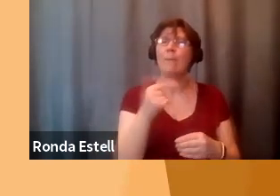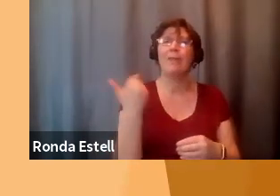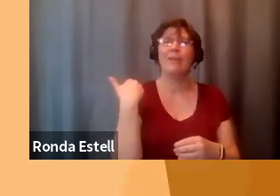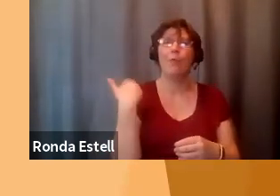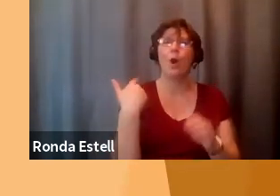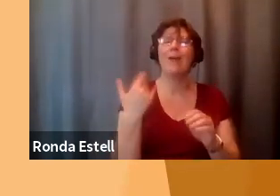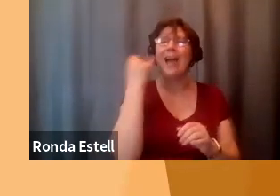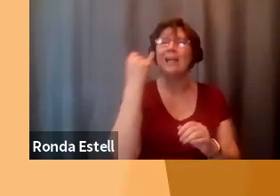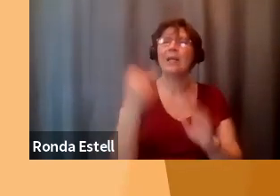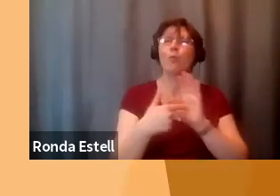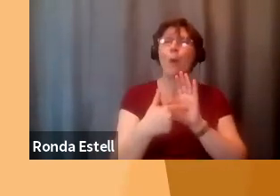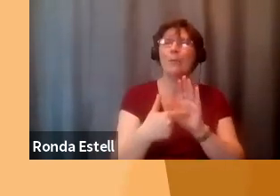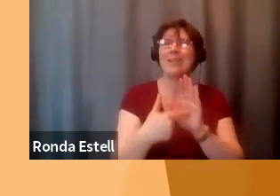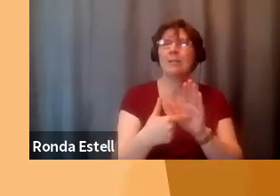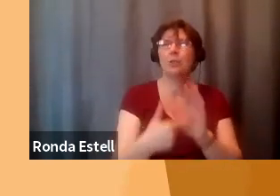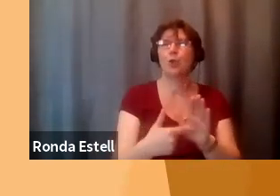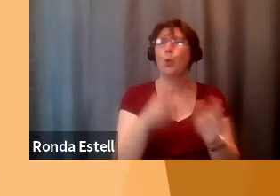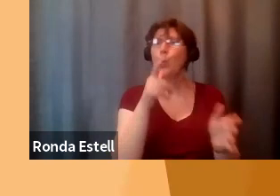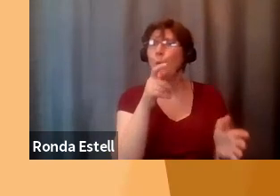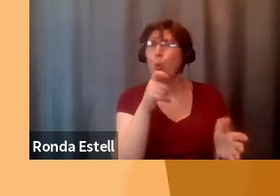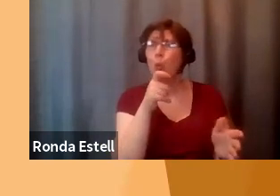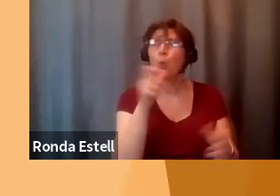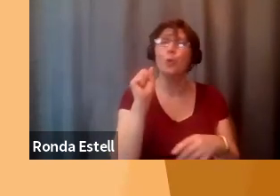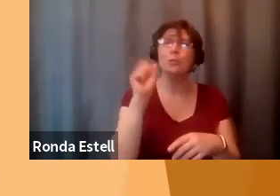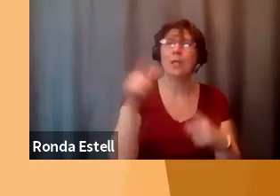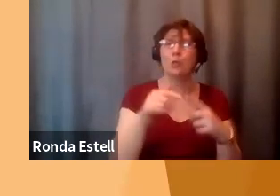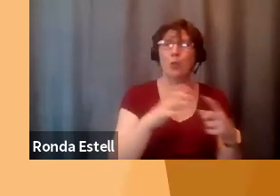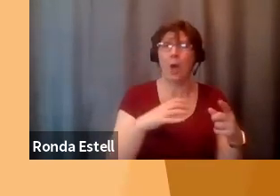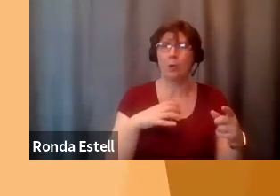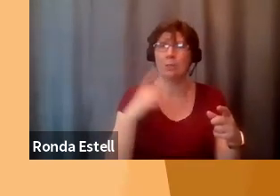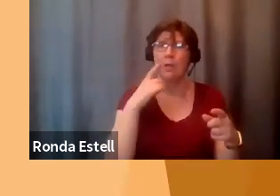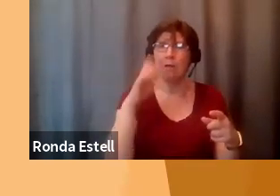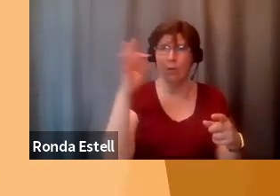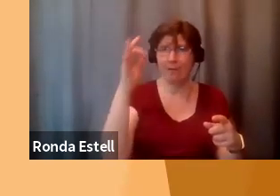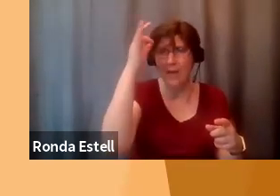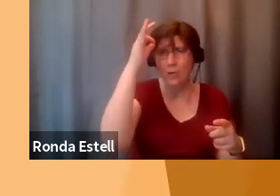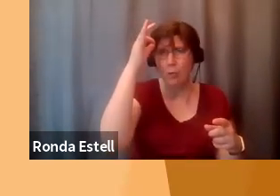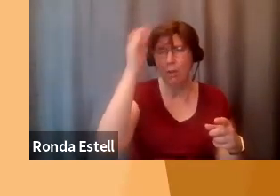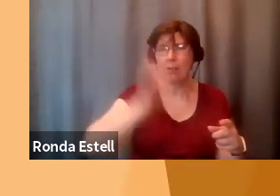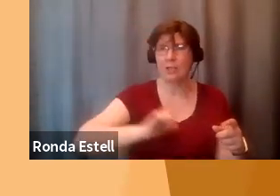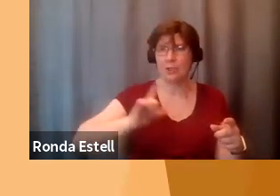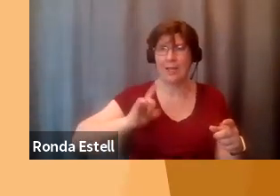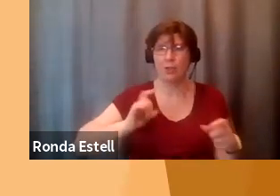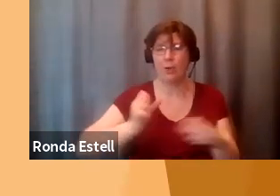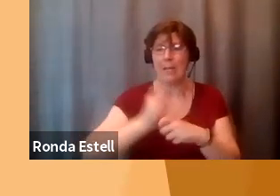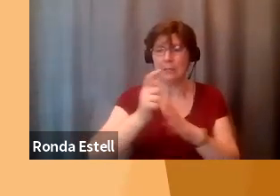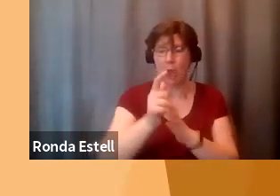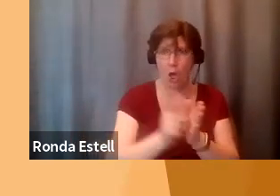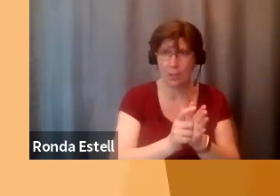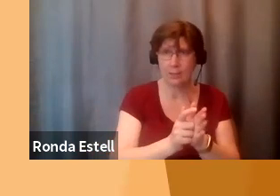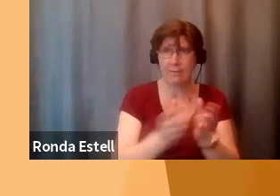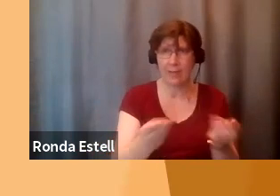of representation. So who you get to send to Congress, to the federal legislature who makes laws of the